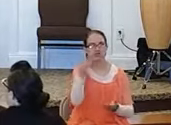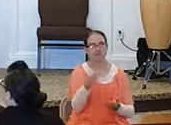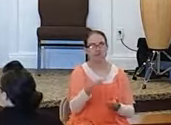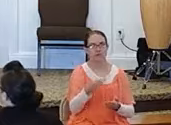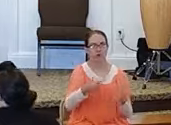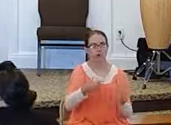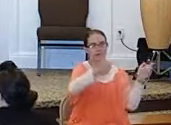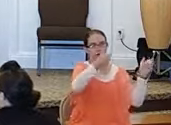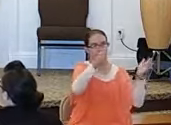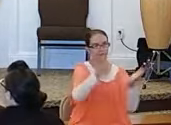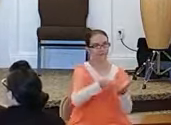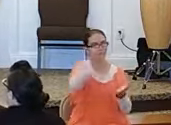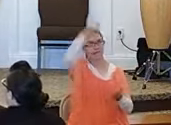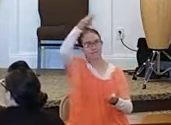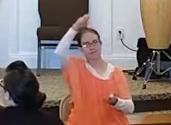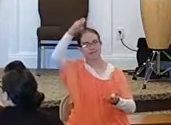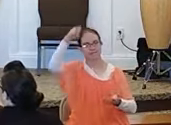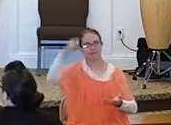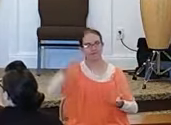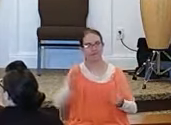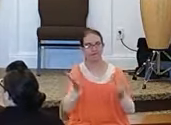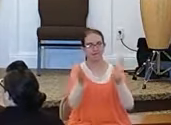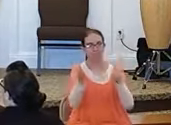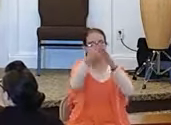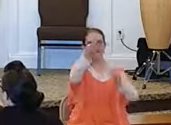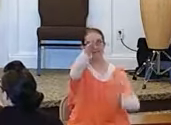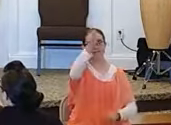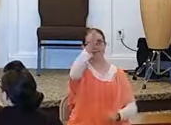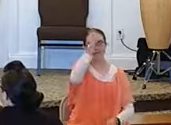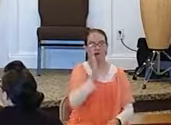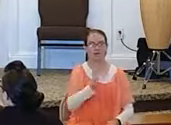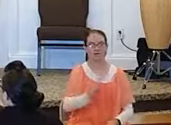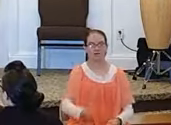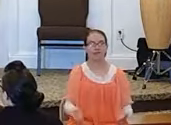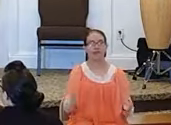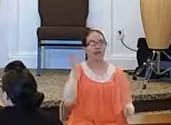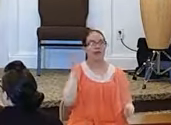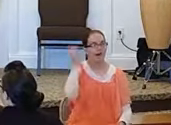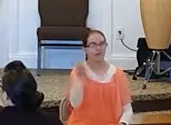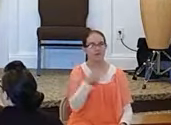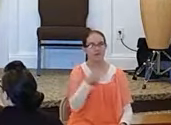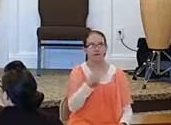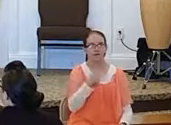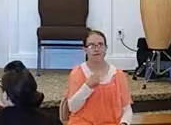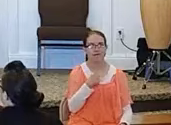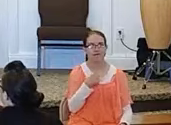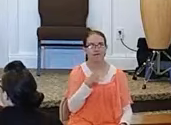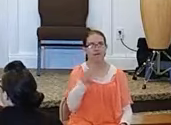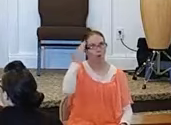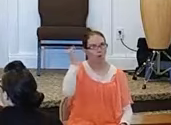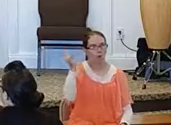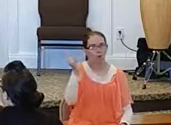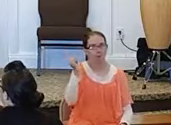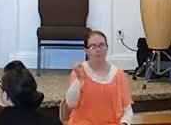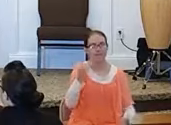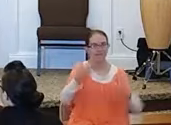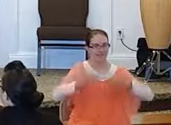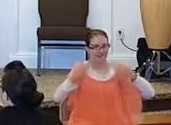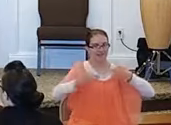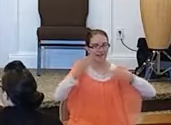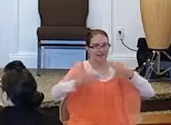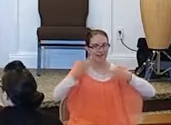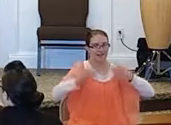went running and leaping and praying. Oh, come on, hear me this morning. You know why we get so